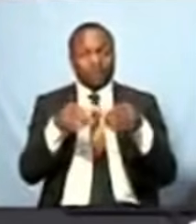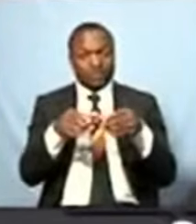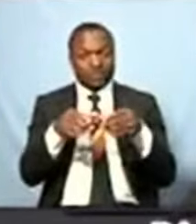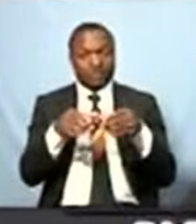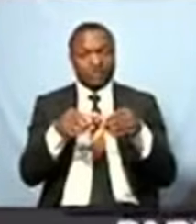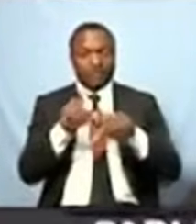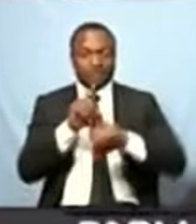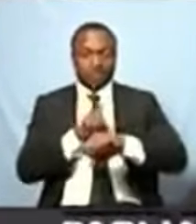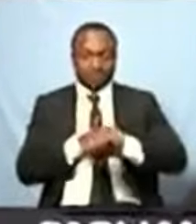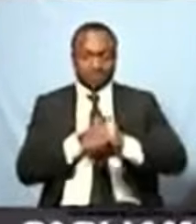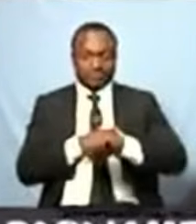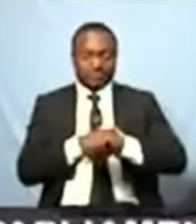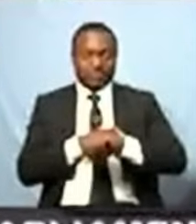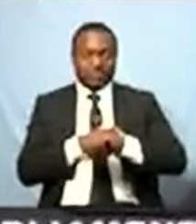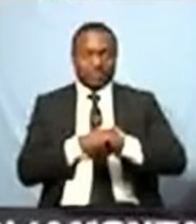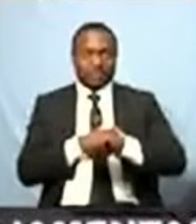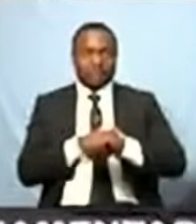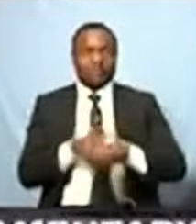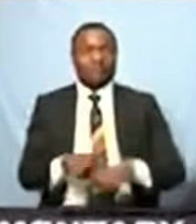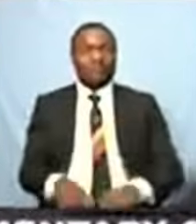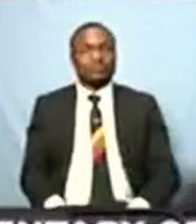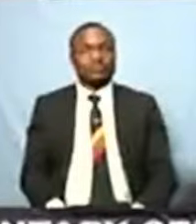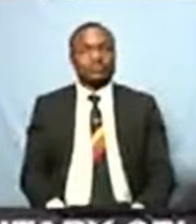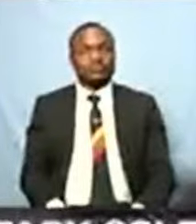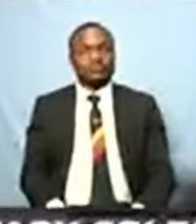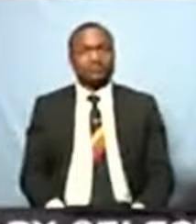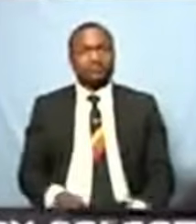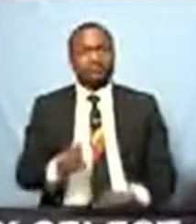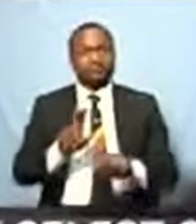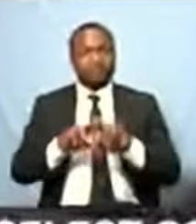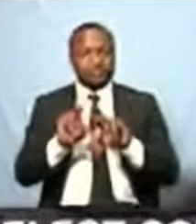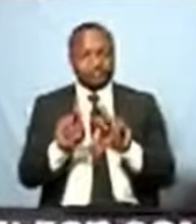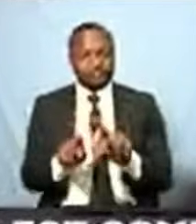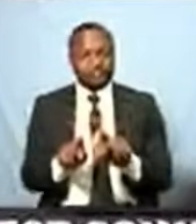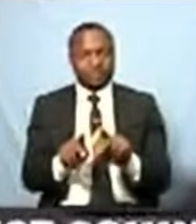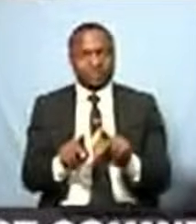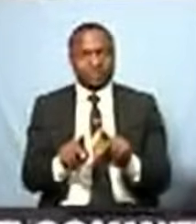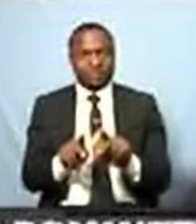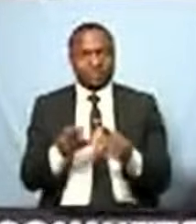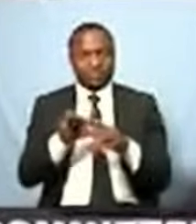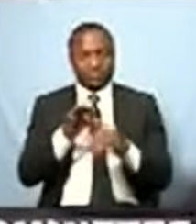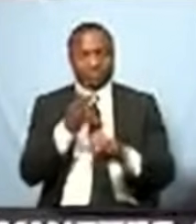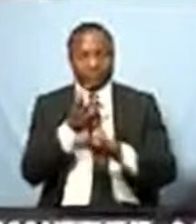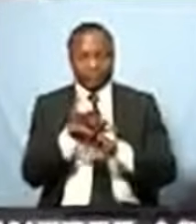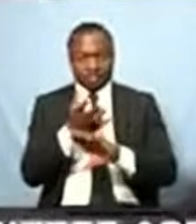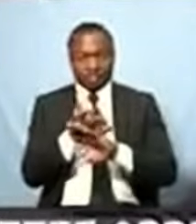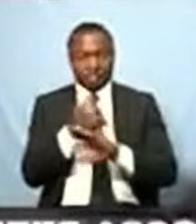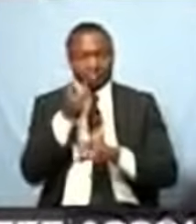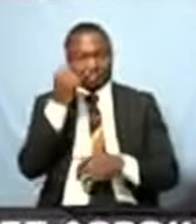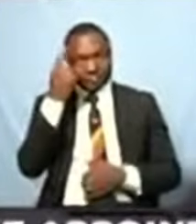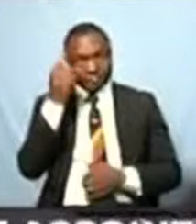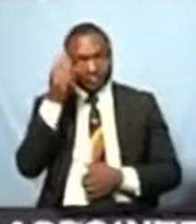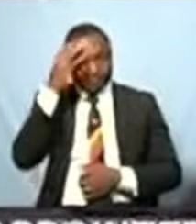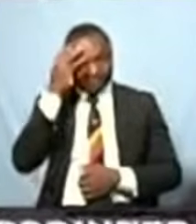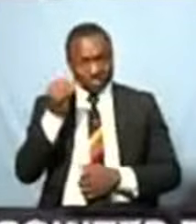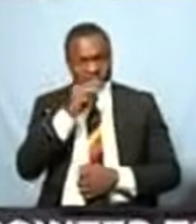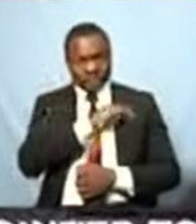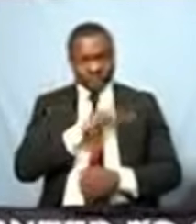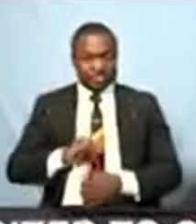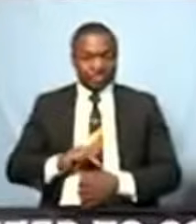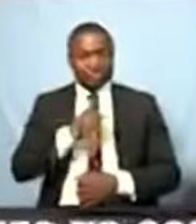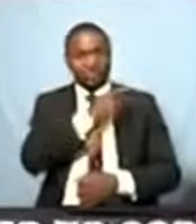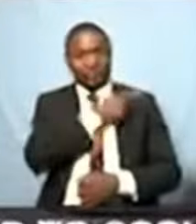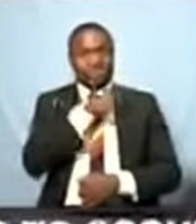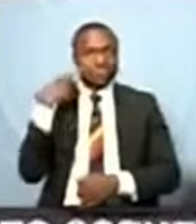and tenure. Composition of councillors and tenure. Chairperson, I have found it difficult to understand why members of